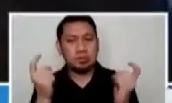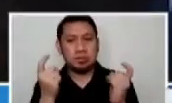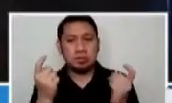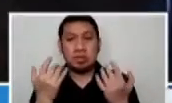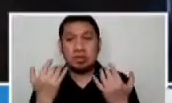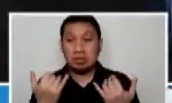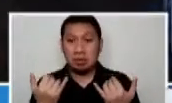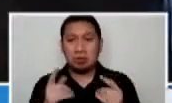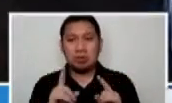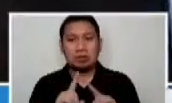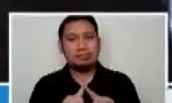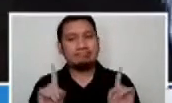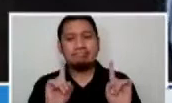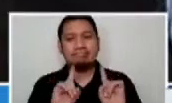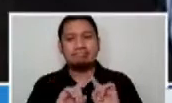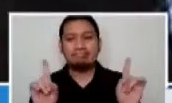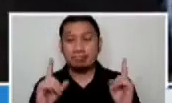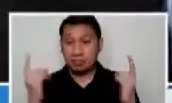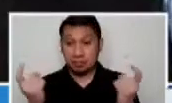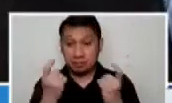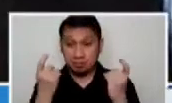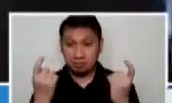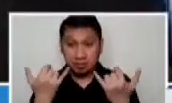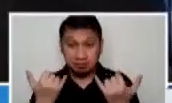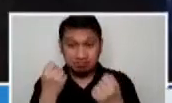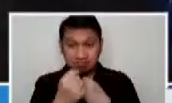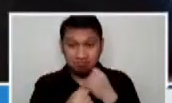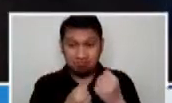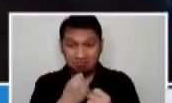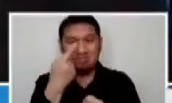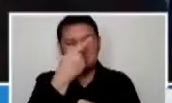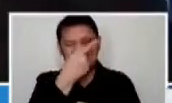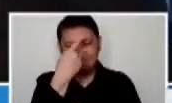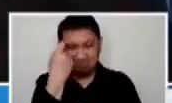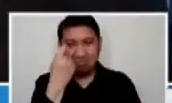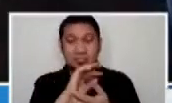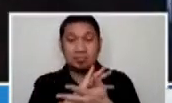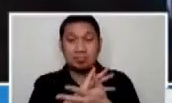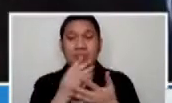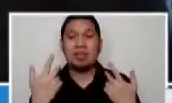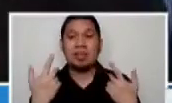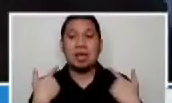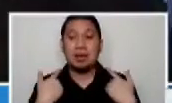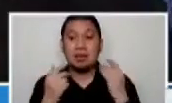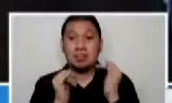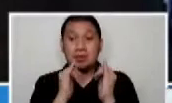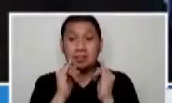bansa, can you explain to us the general situation kung paano, kahit papaano, ay niraos